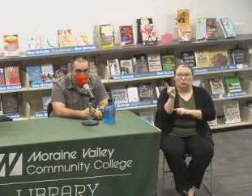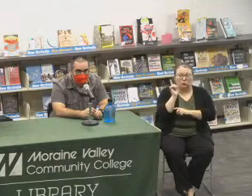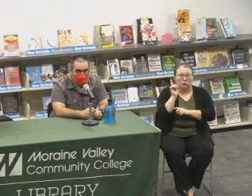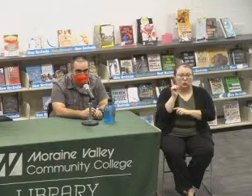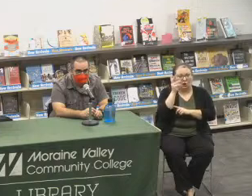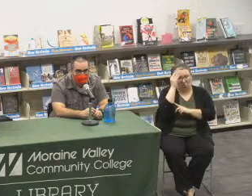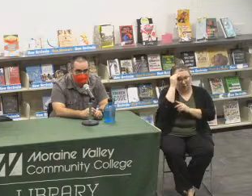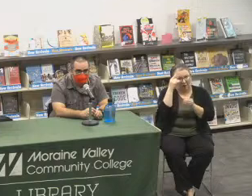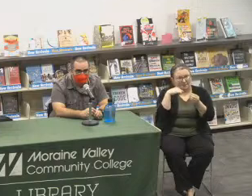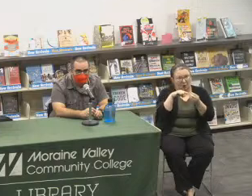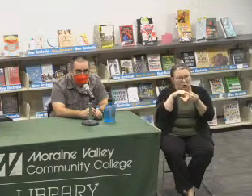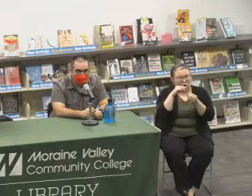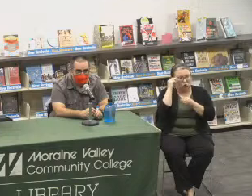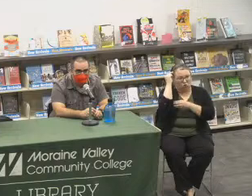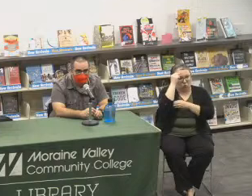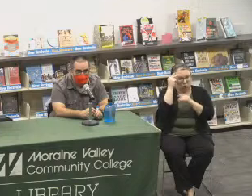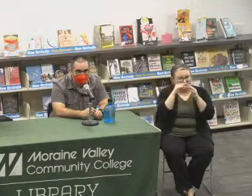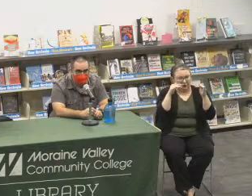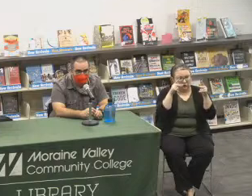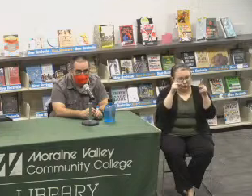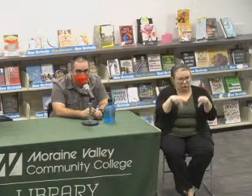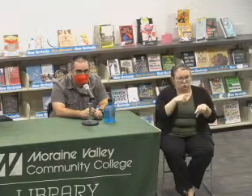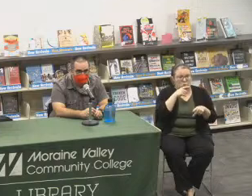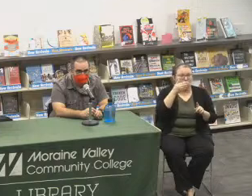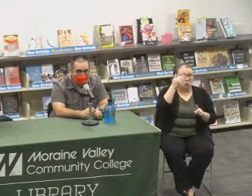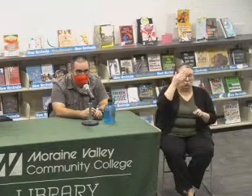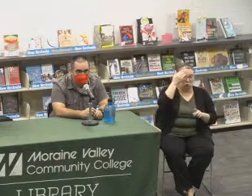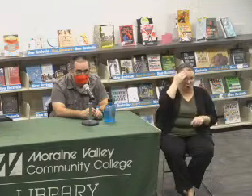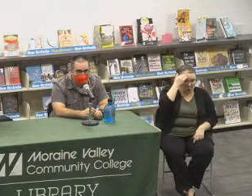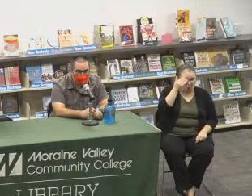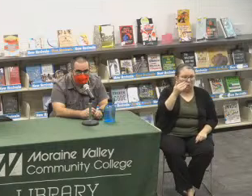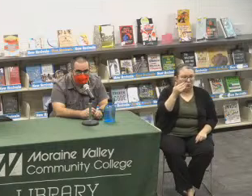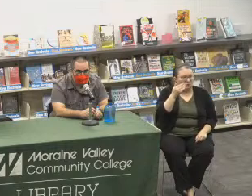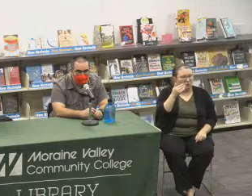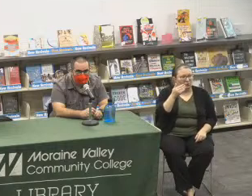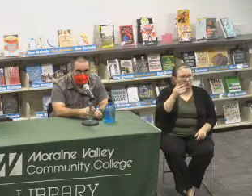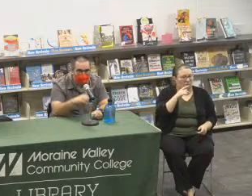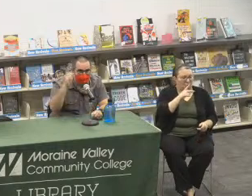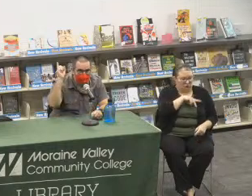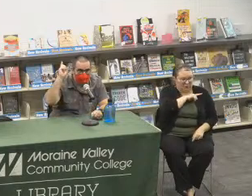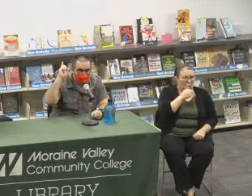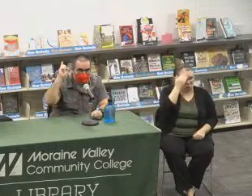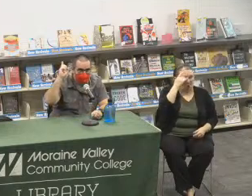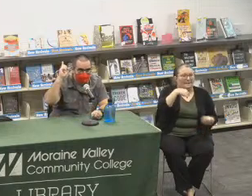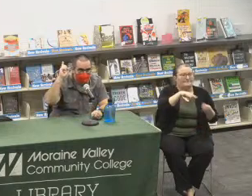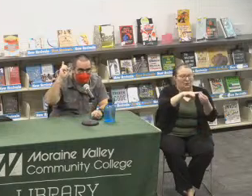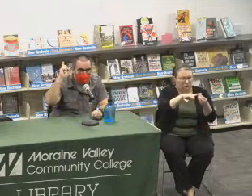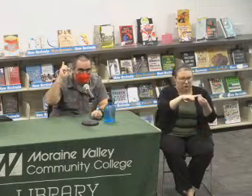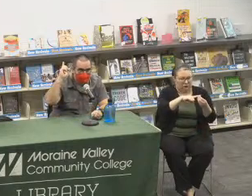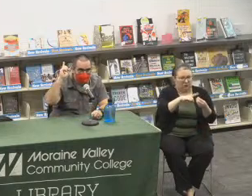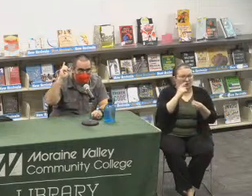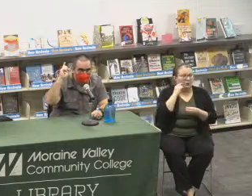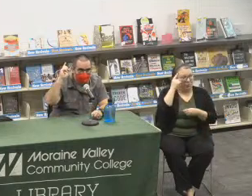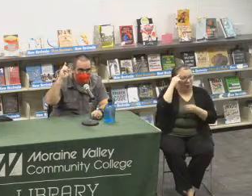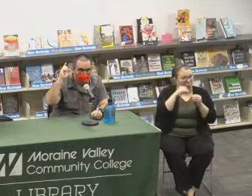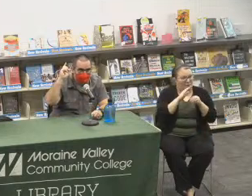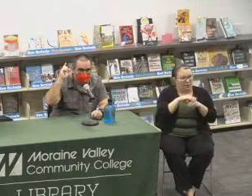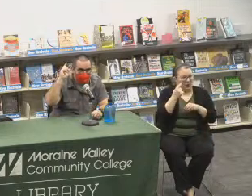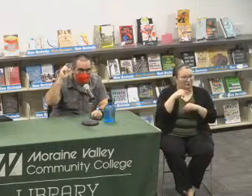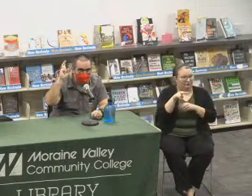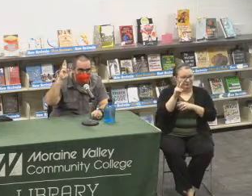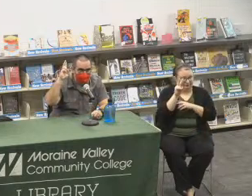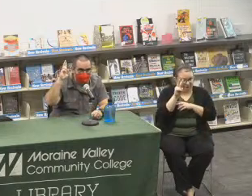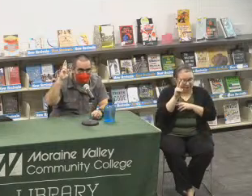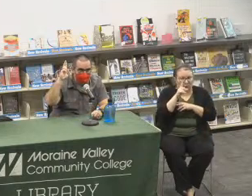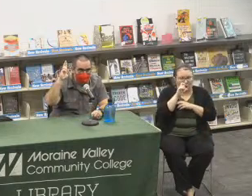can think of a neurodiverse person that you either know or are aware of. And then if you can think of more than one, put another one up for